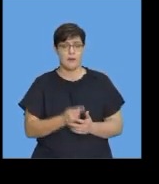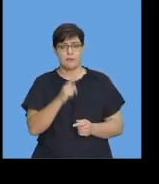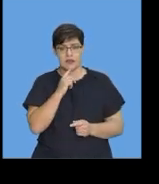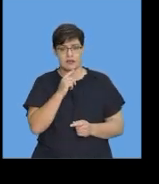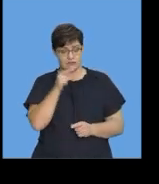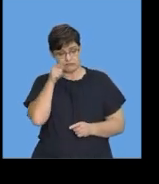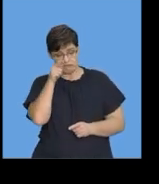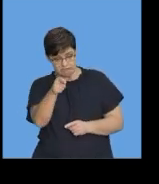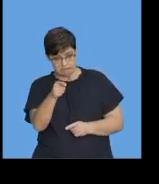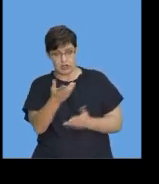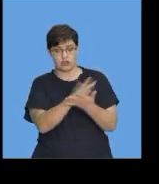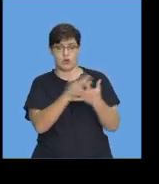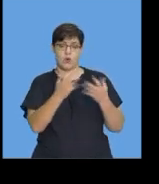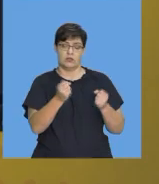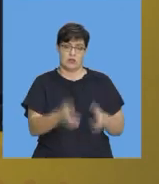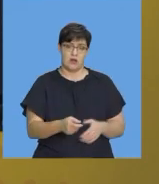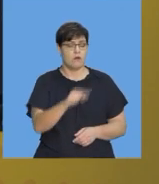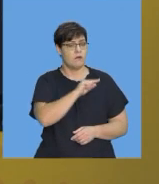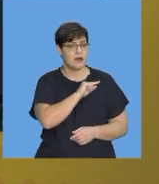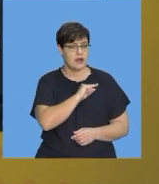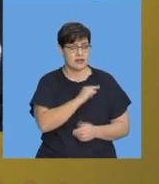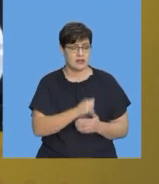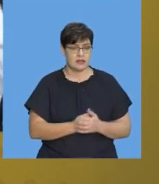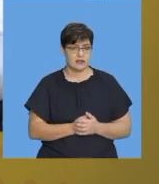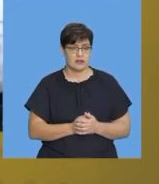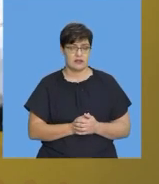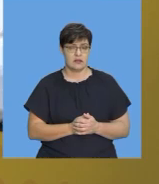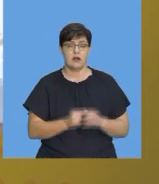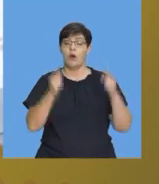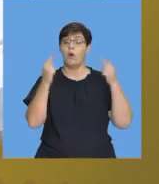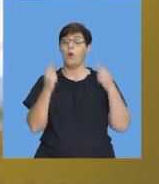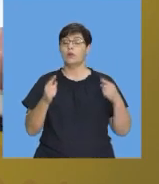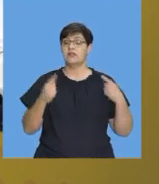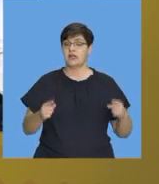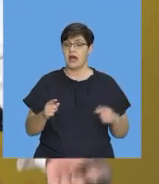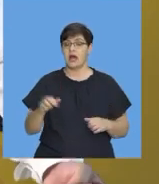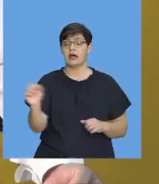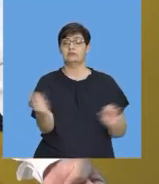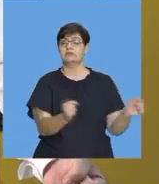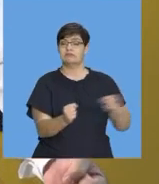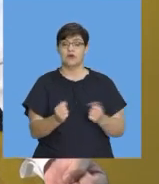the shareholders. Why? Because auditors are appointed by